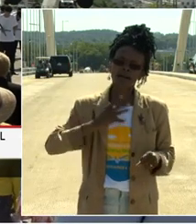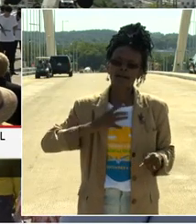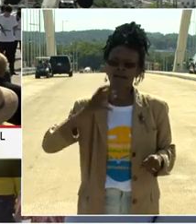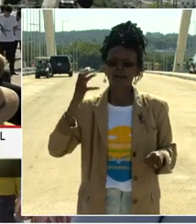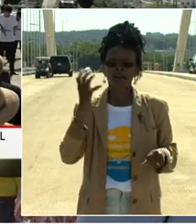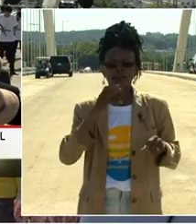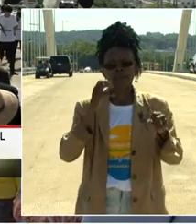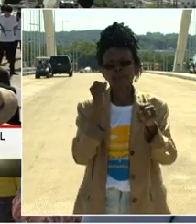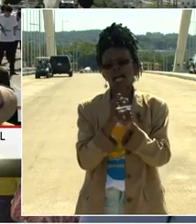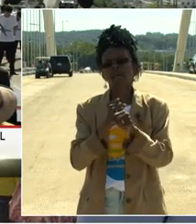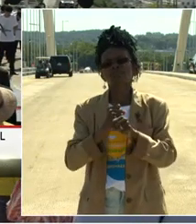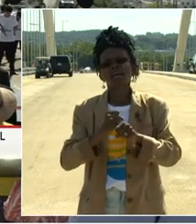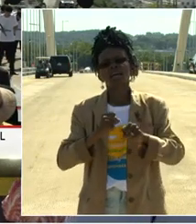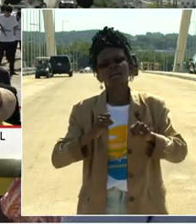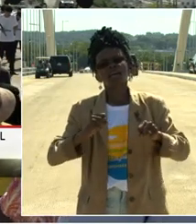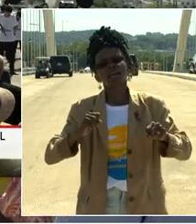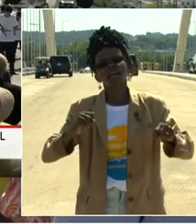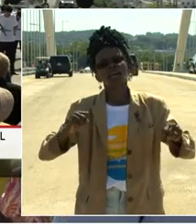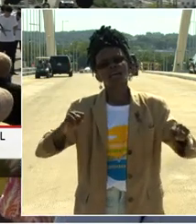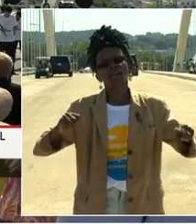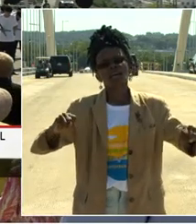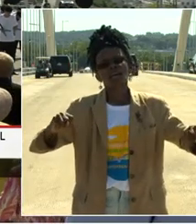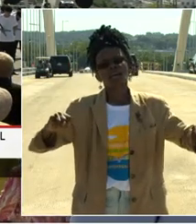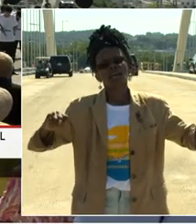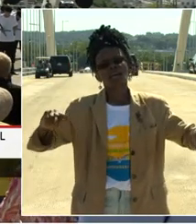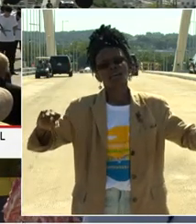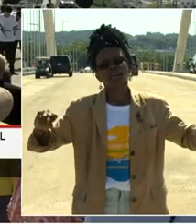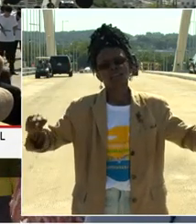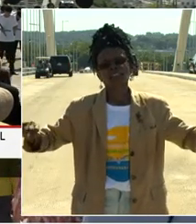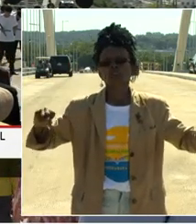Oh, freedom! Oh,